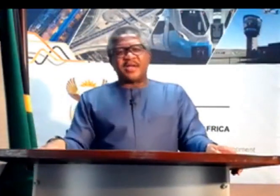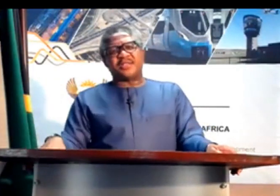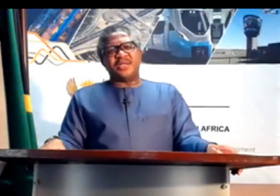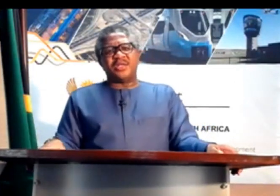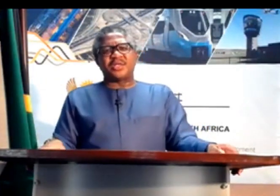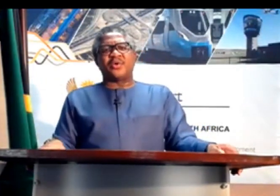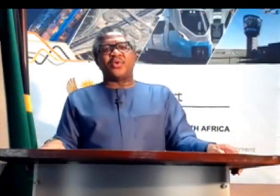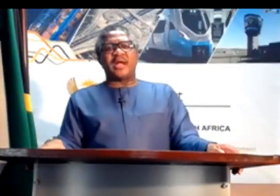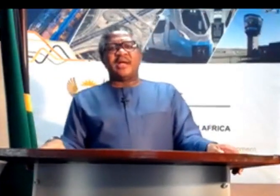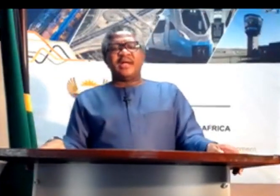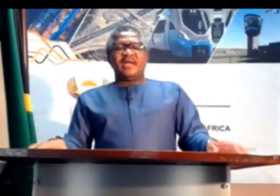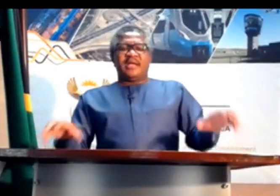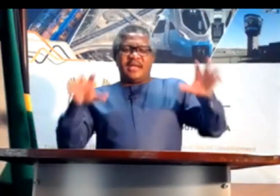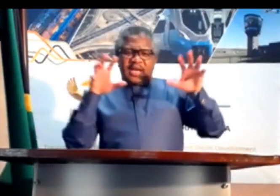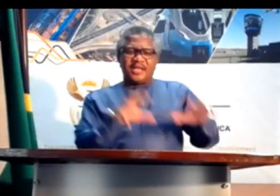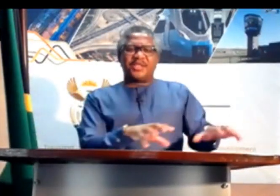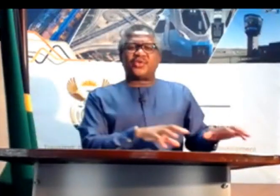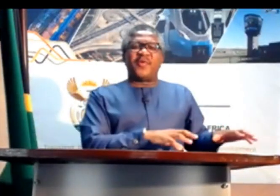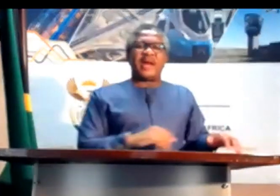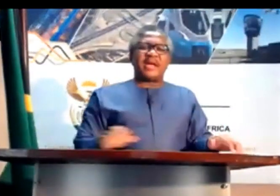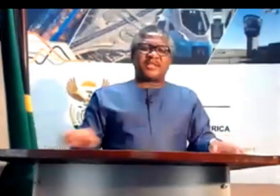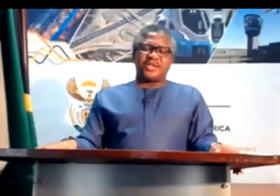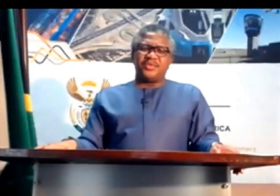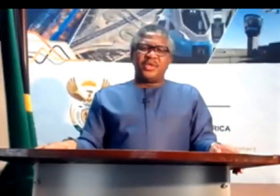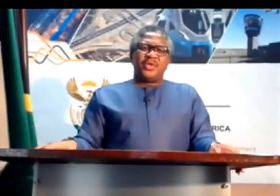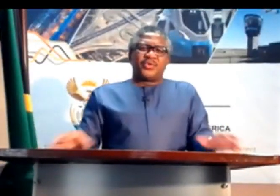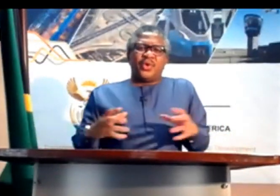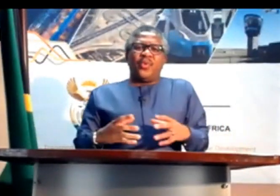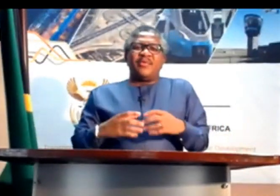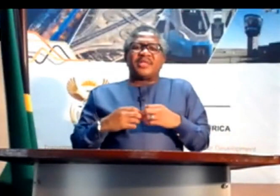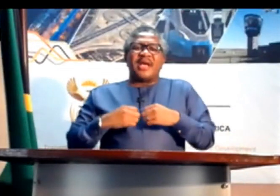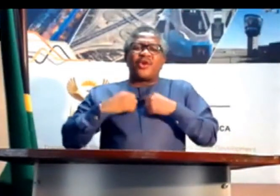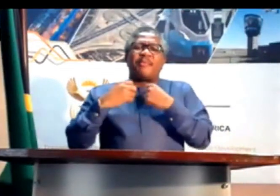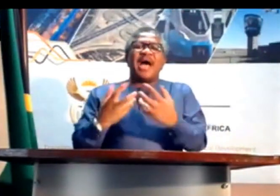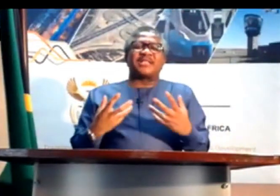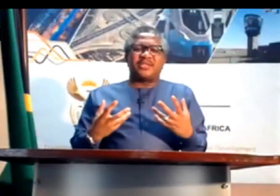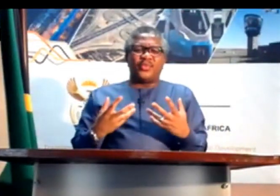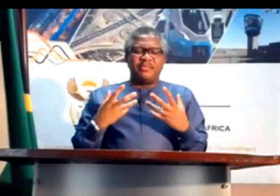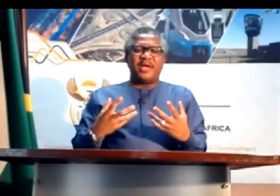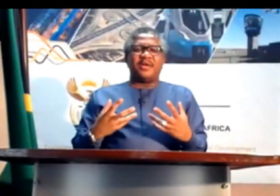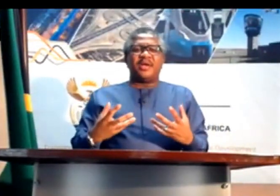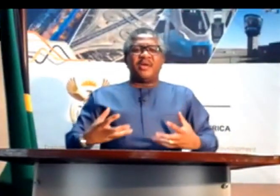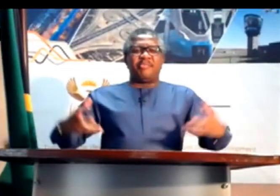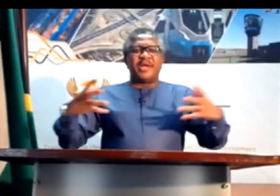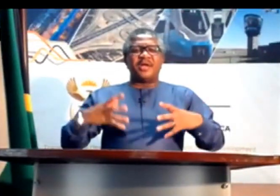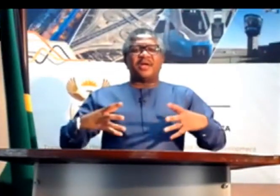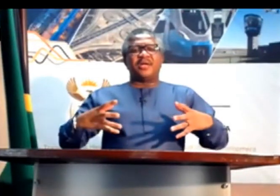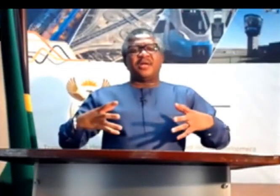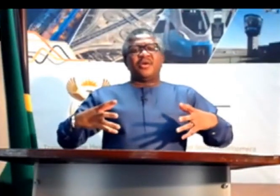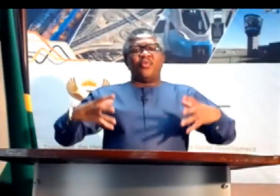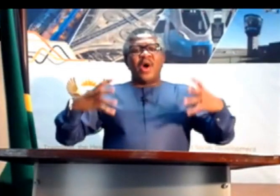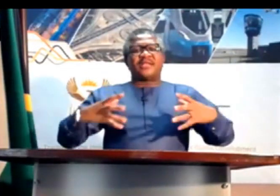been agreed in this Lekgotla in relation to formalization. So when we say robust, we mean